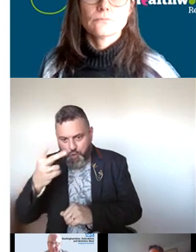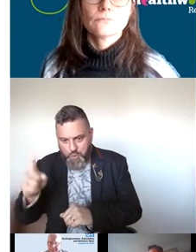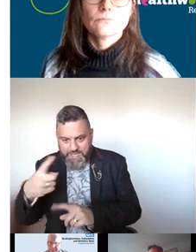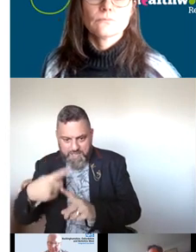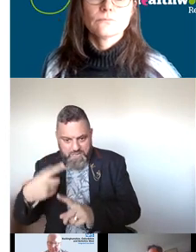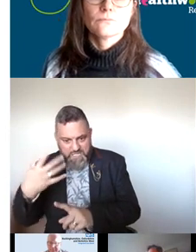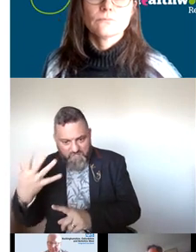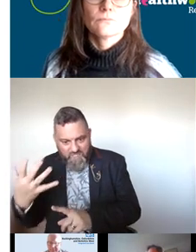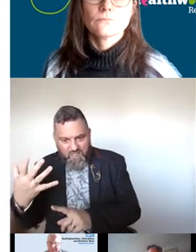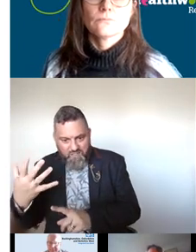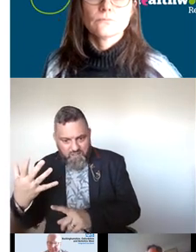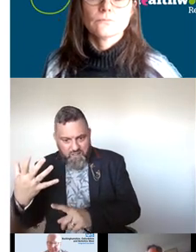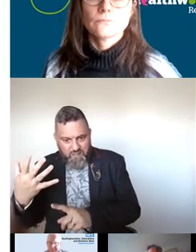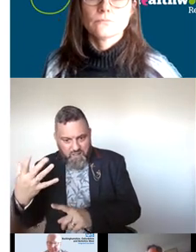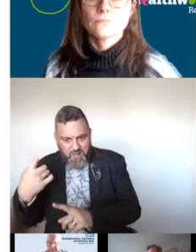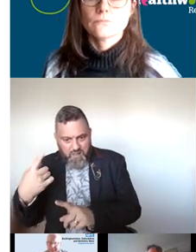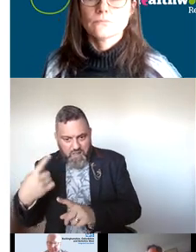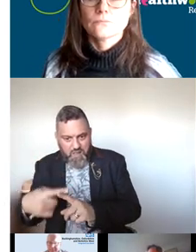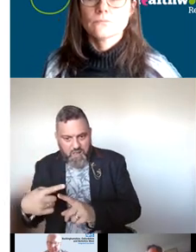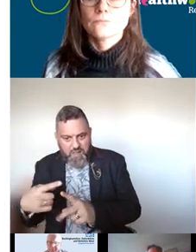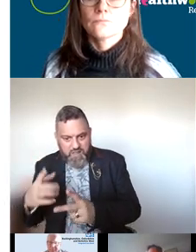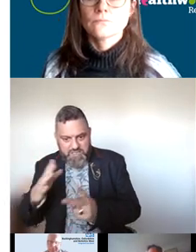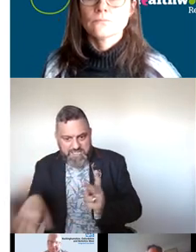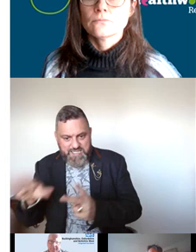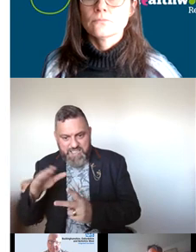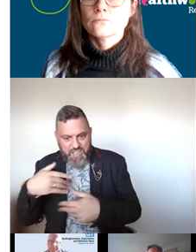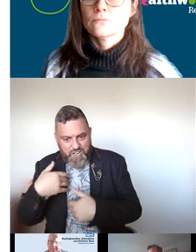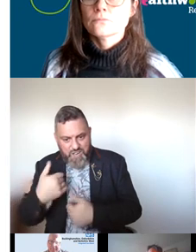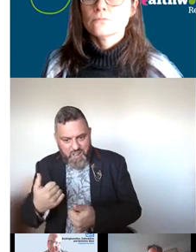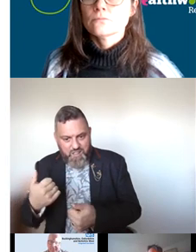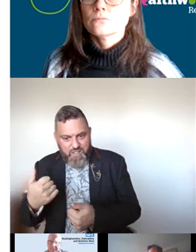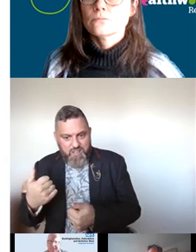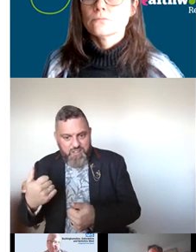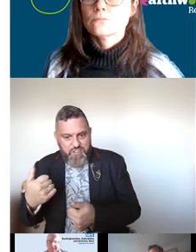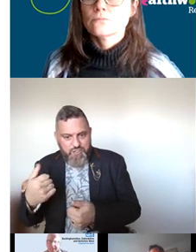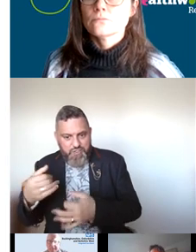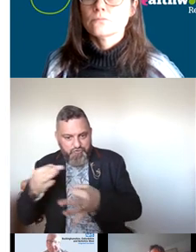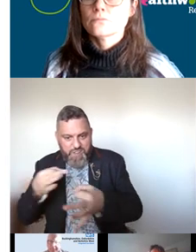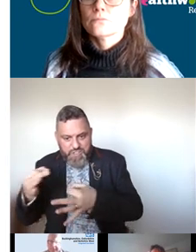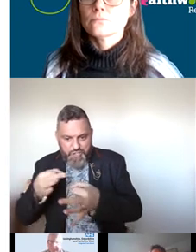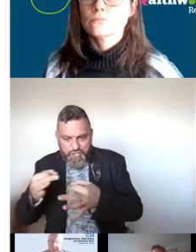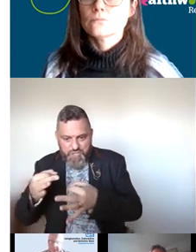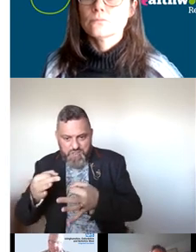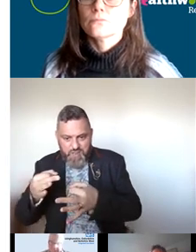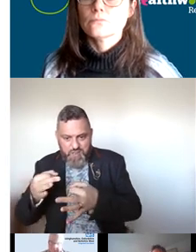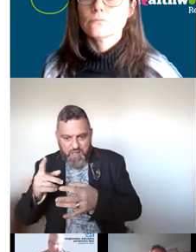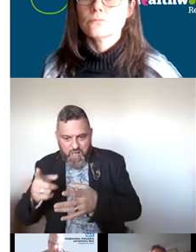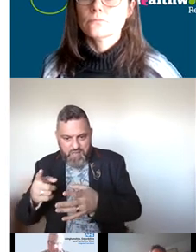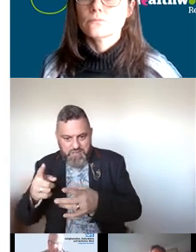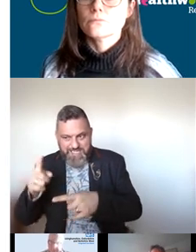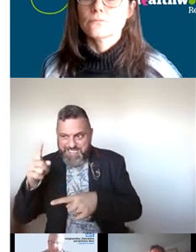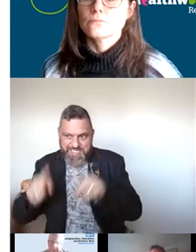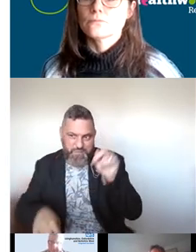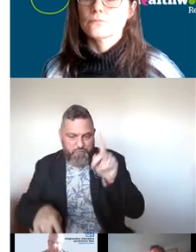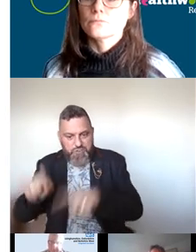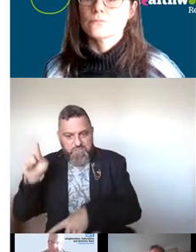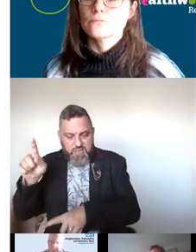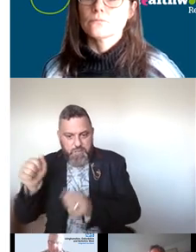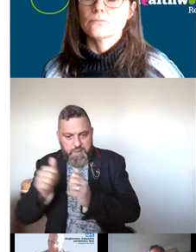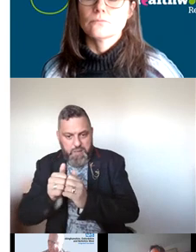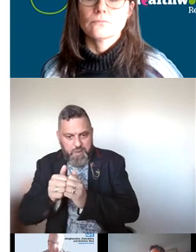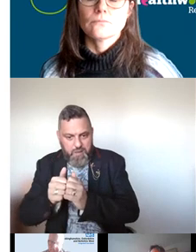5, but also national health inequality strategies and disparity papers. So although we